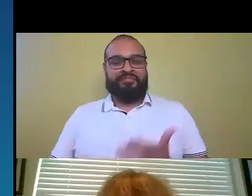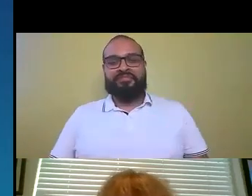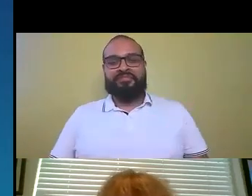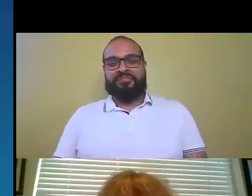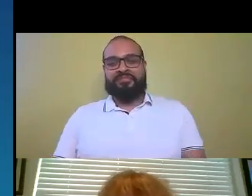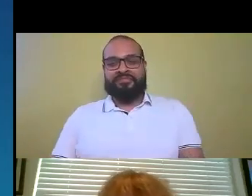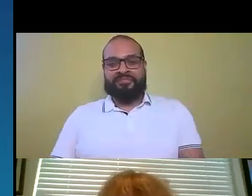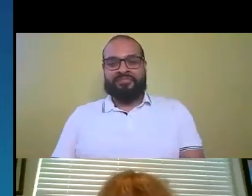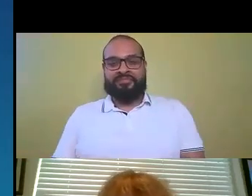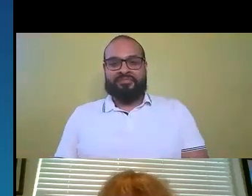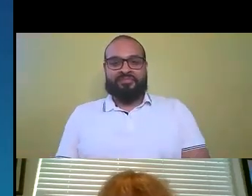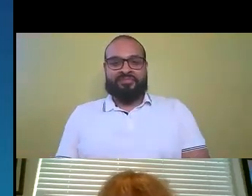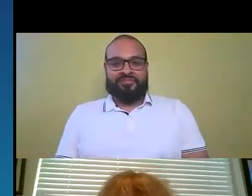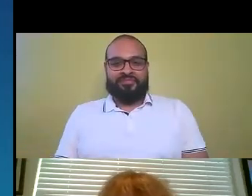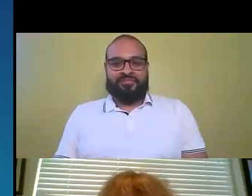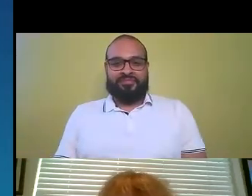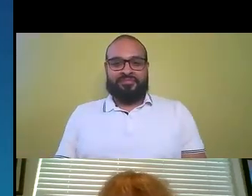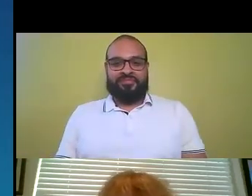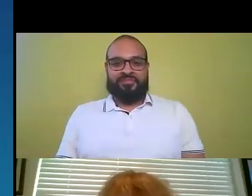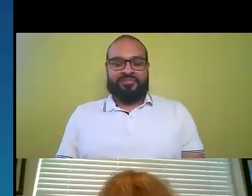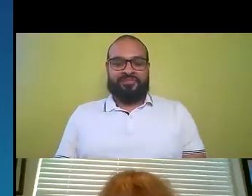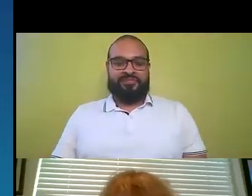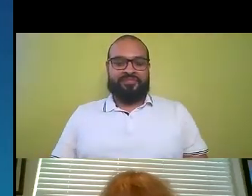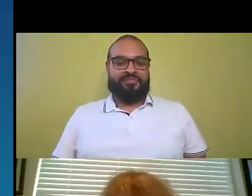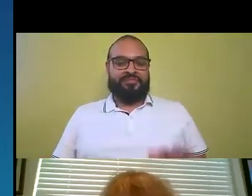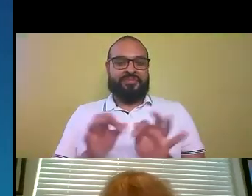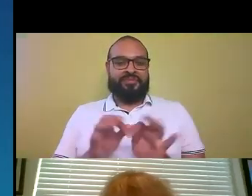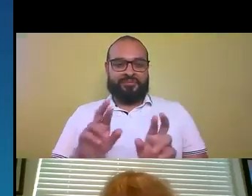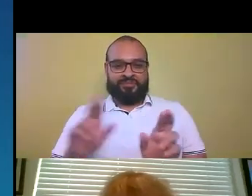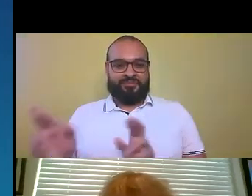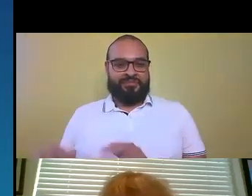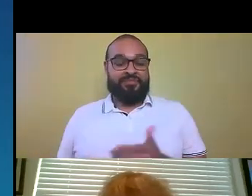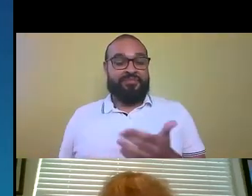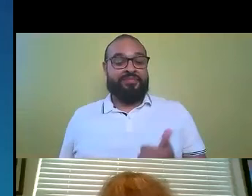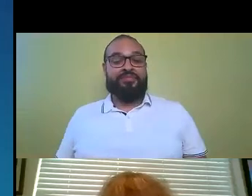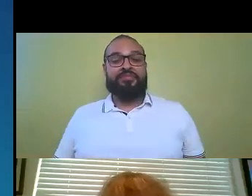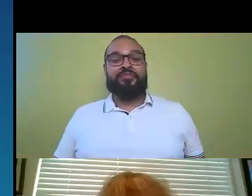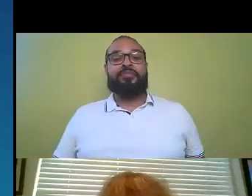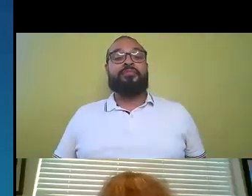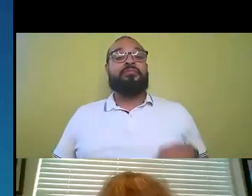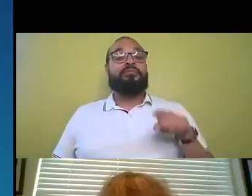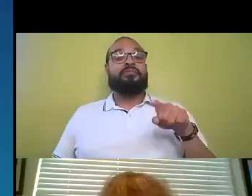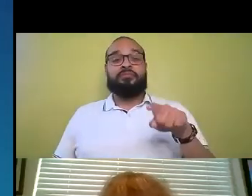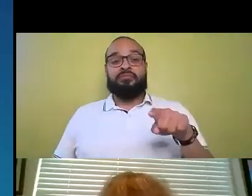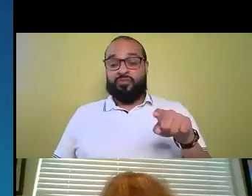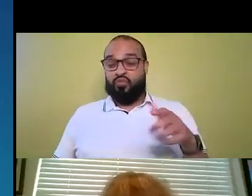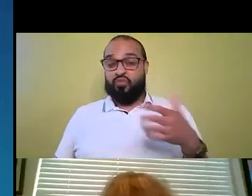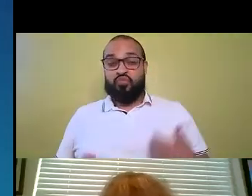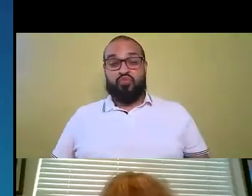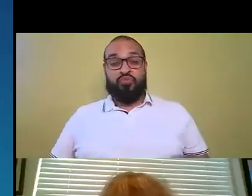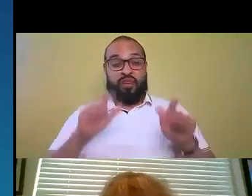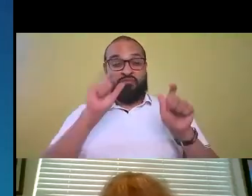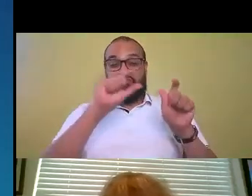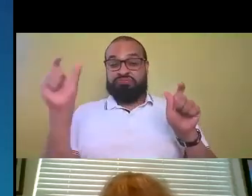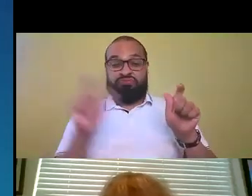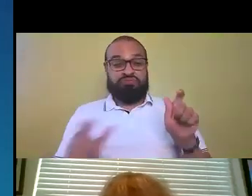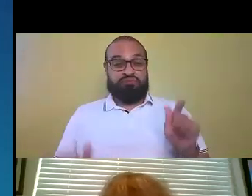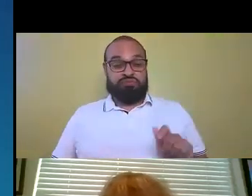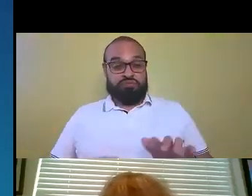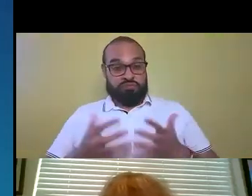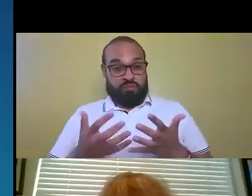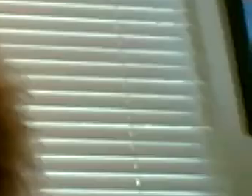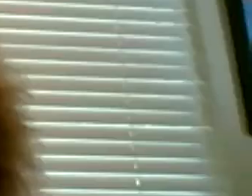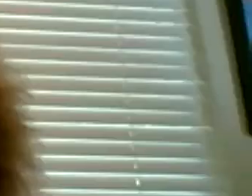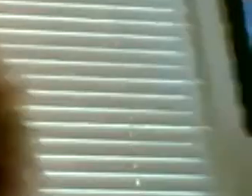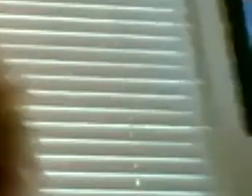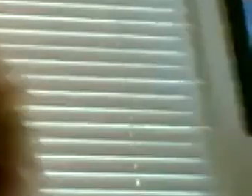Our interpreter is ready. I'm Can I gonna punch stop in? sharing this. This is a lot of activity, but